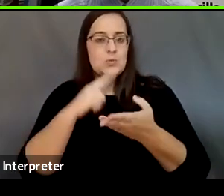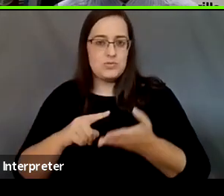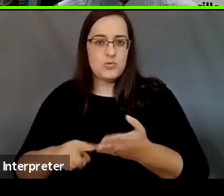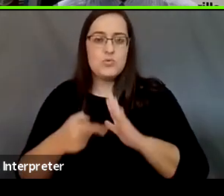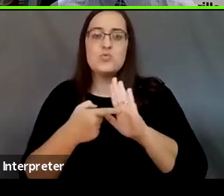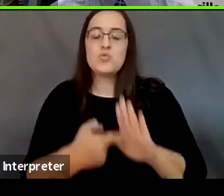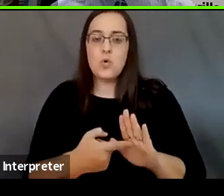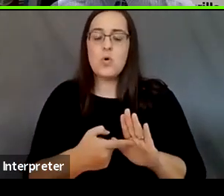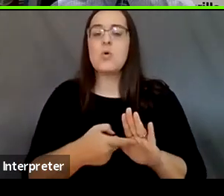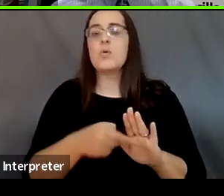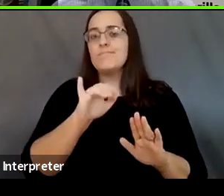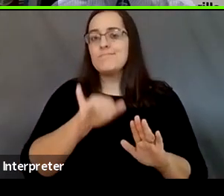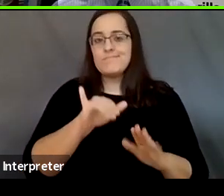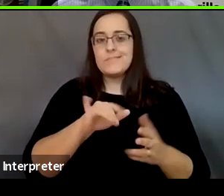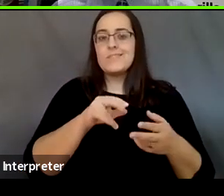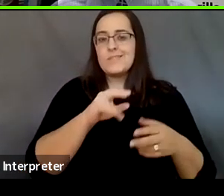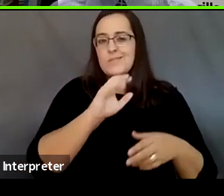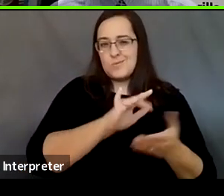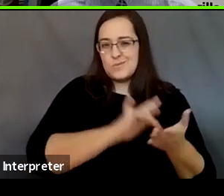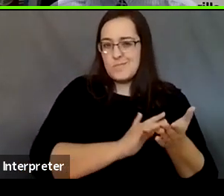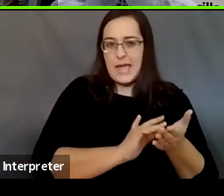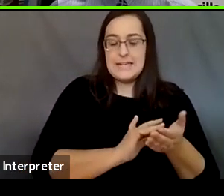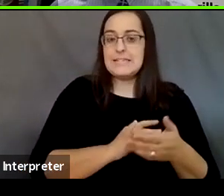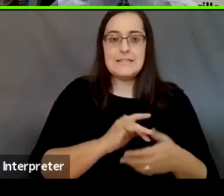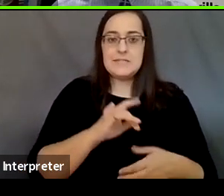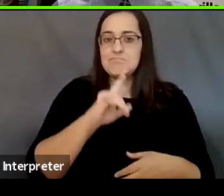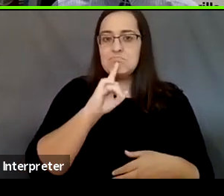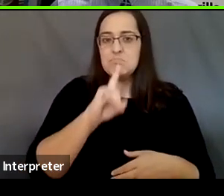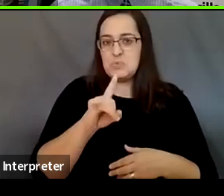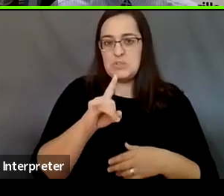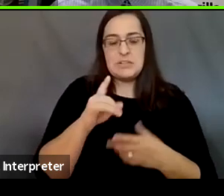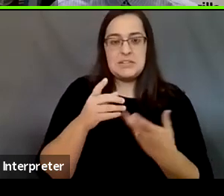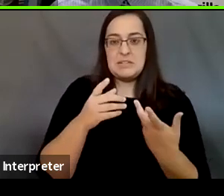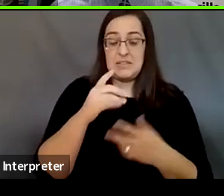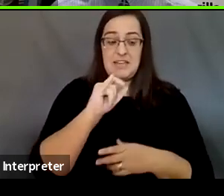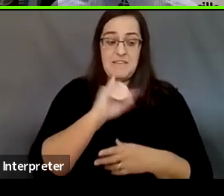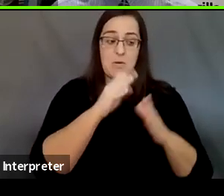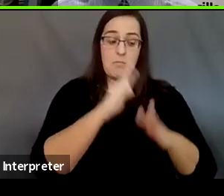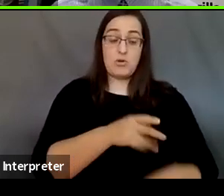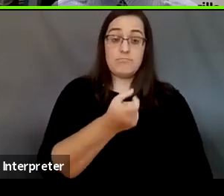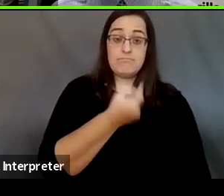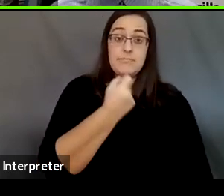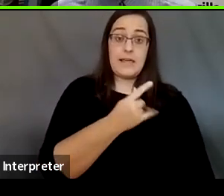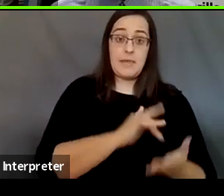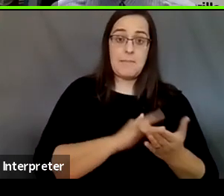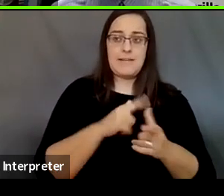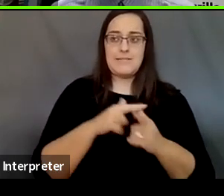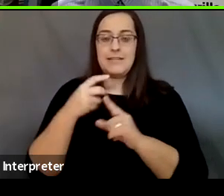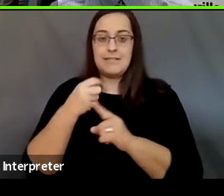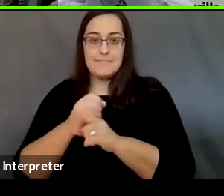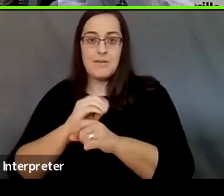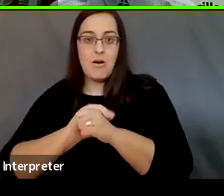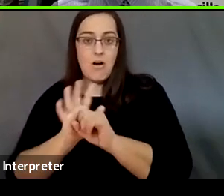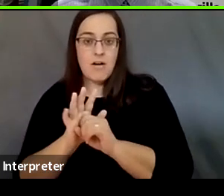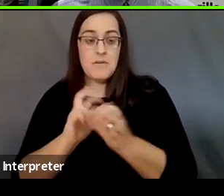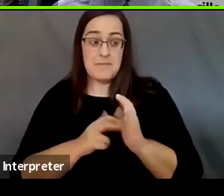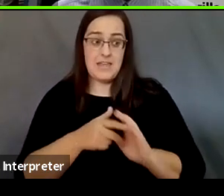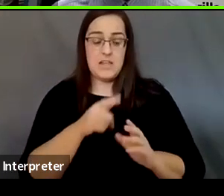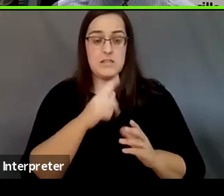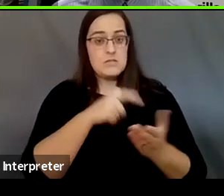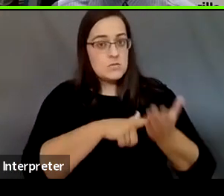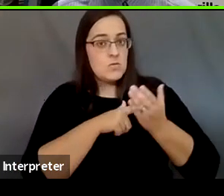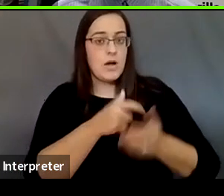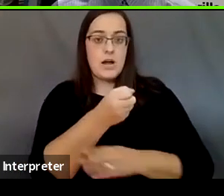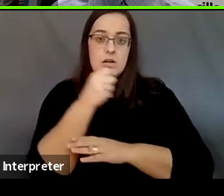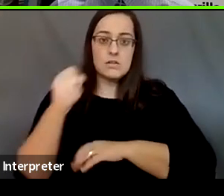these drugs show any kind of significant effect in the face of COVID with regard to increasing hospitalizations, increasing